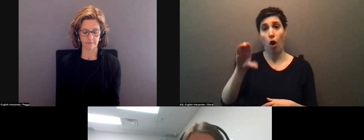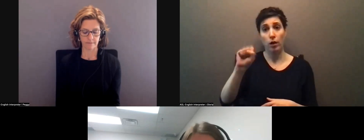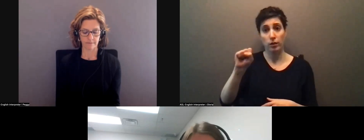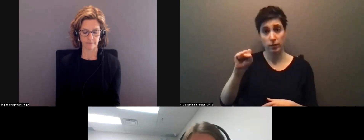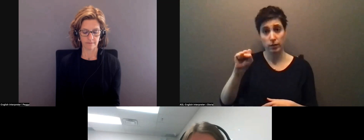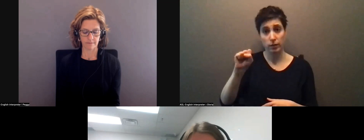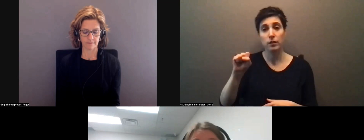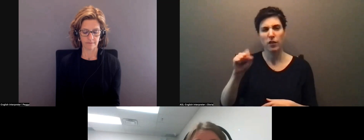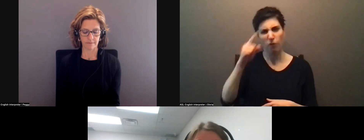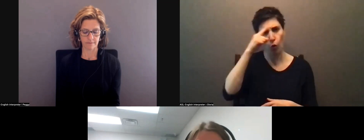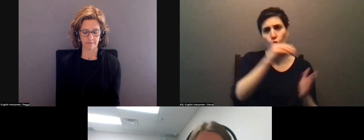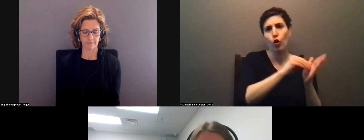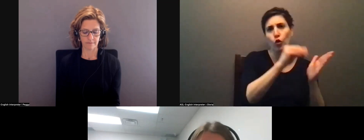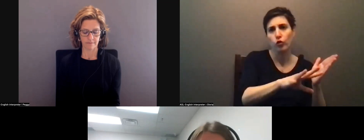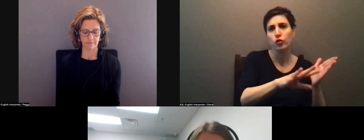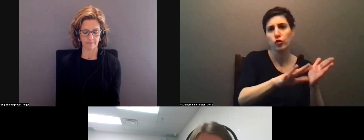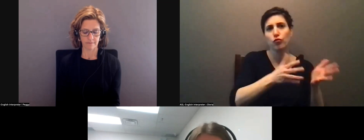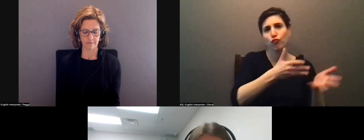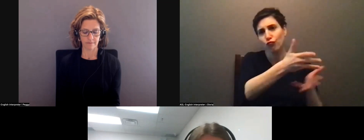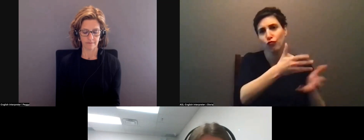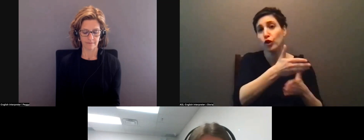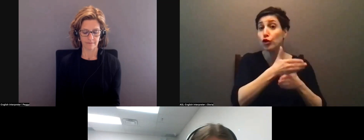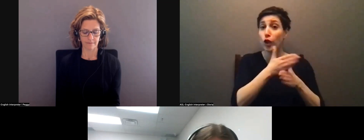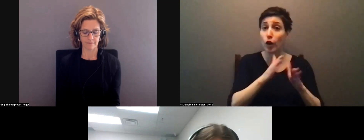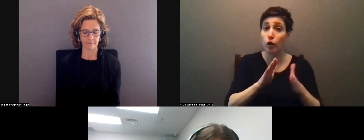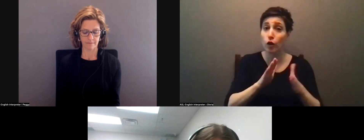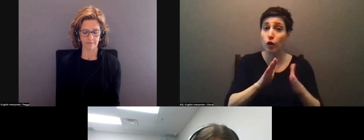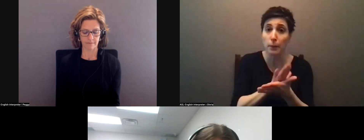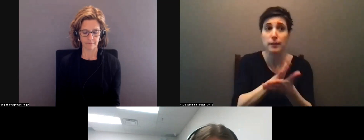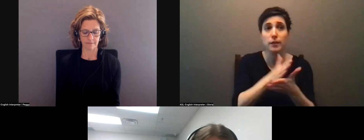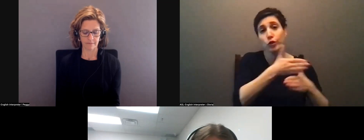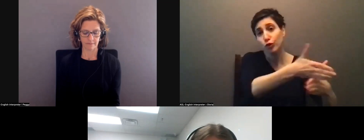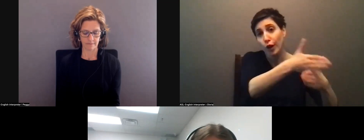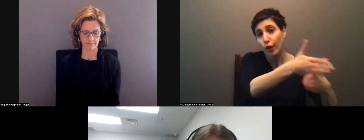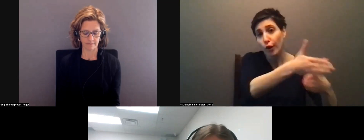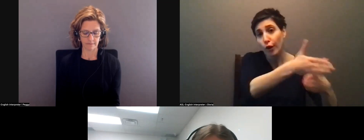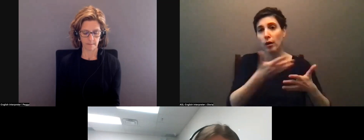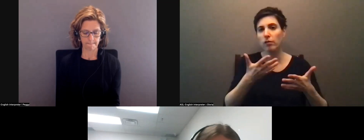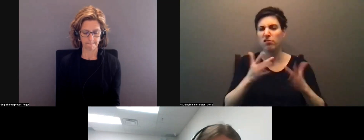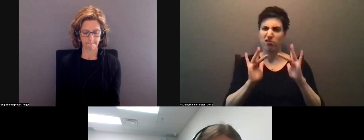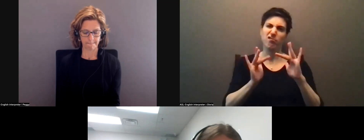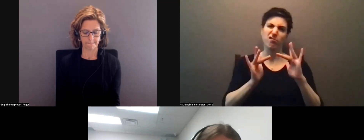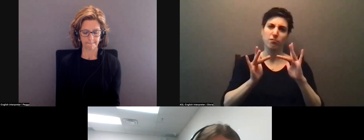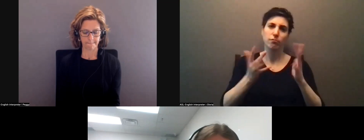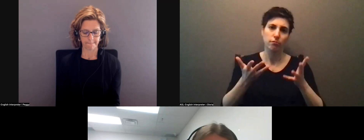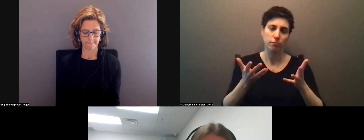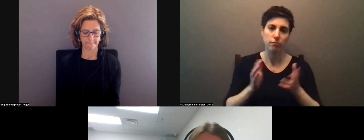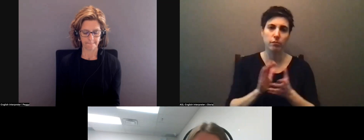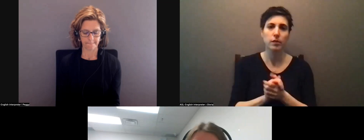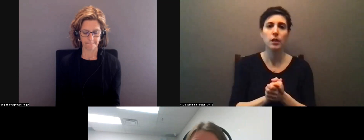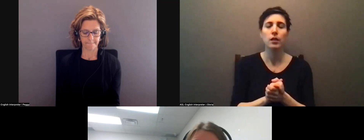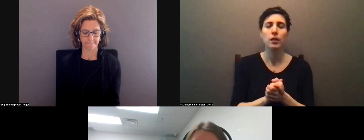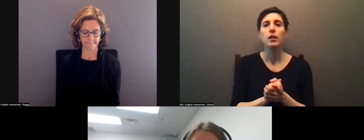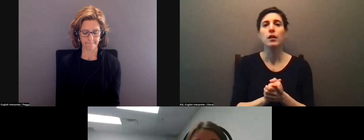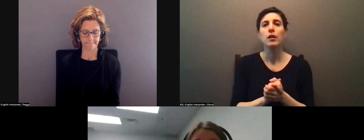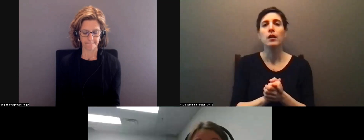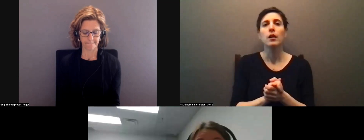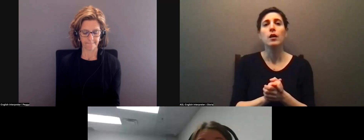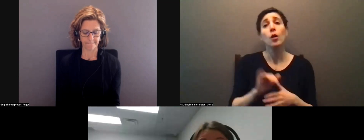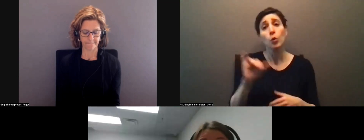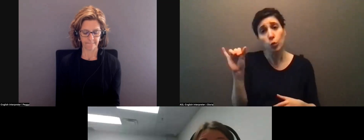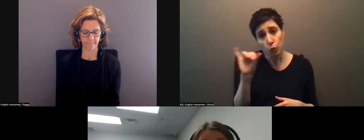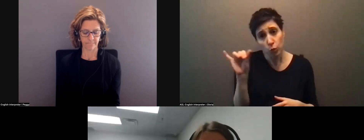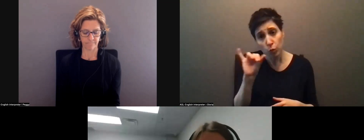our learner in sharing documents. Also, I would like to talk about